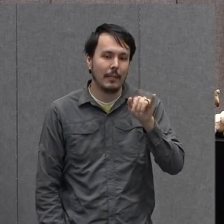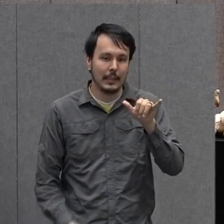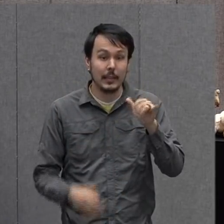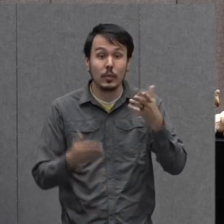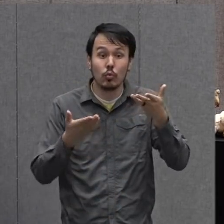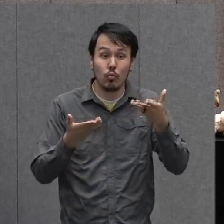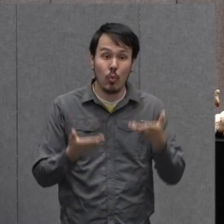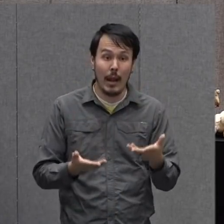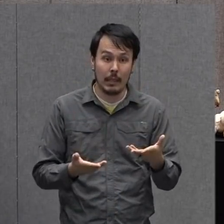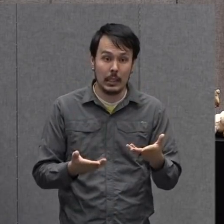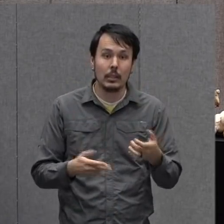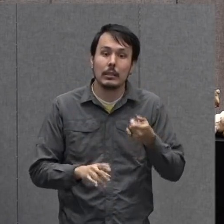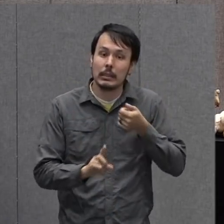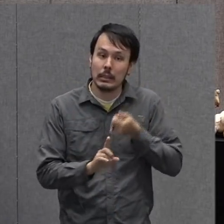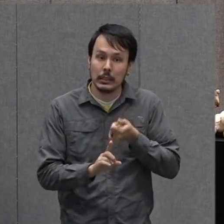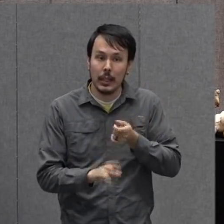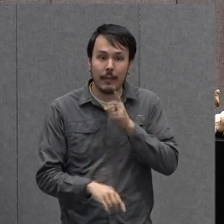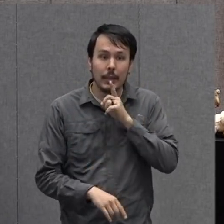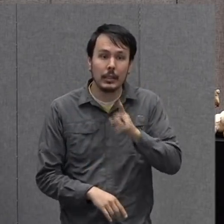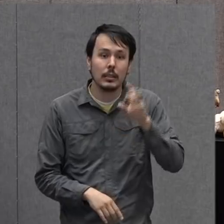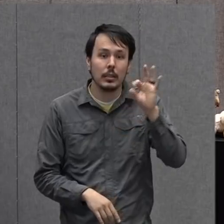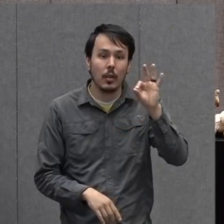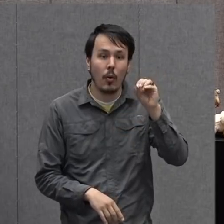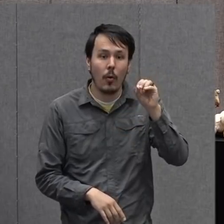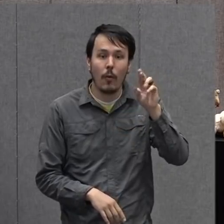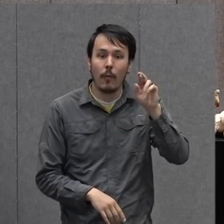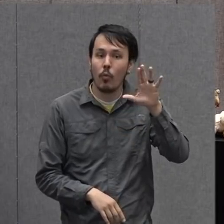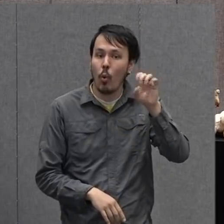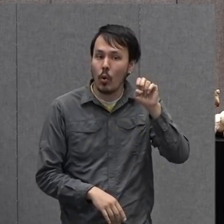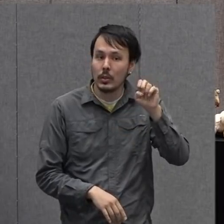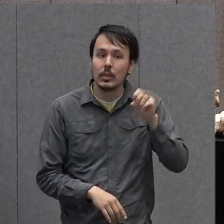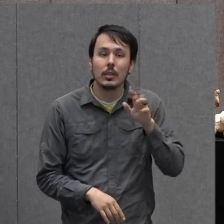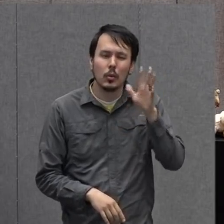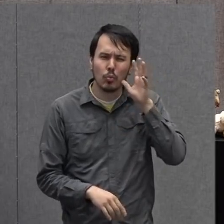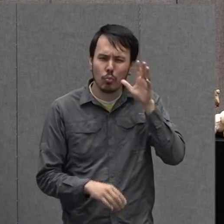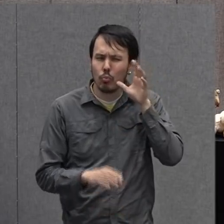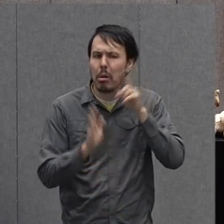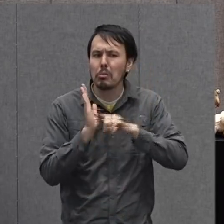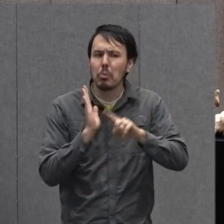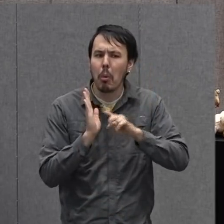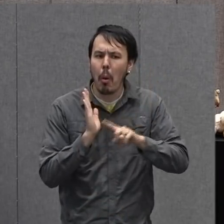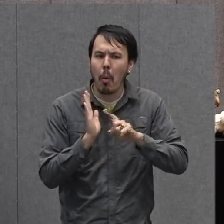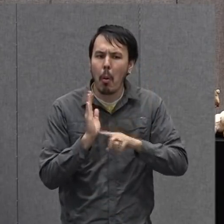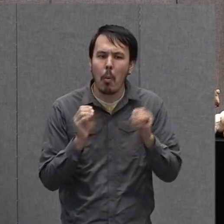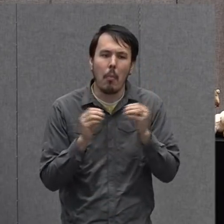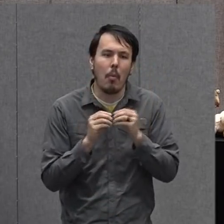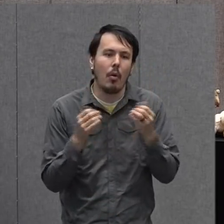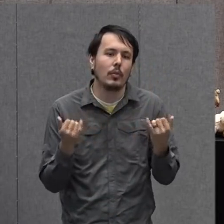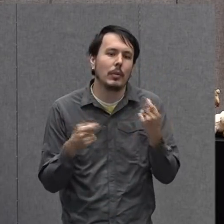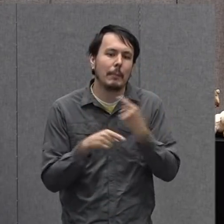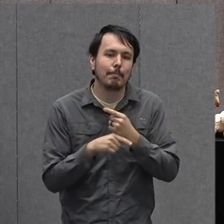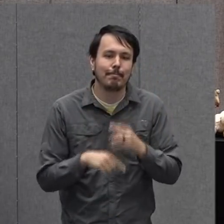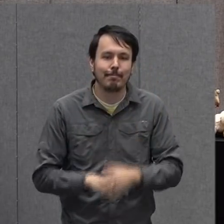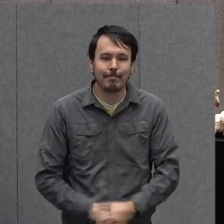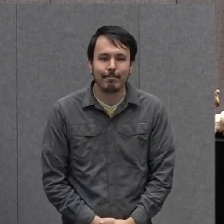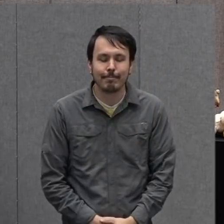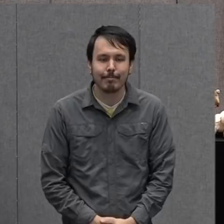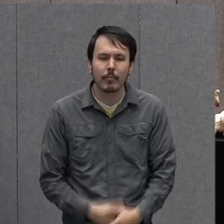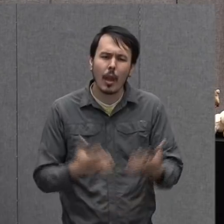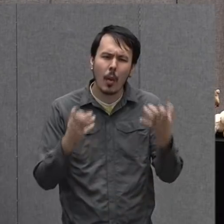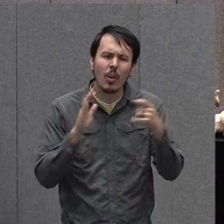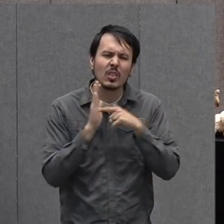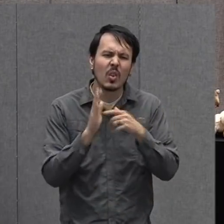Gravity is a force. And we're going to explore this a little bit more. So, I want to show you some things